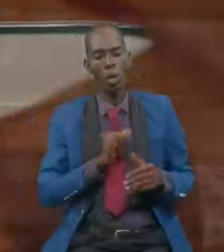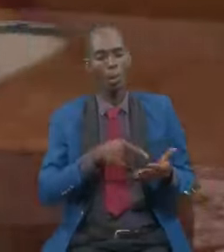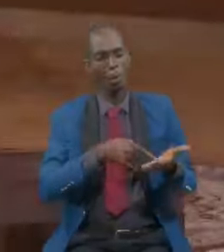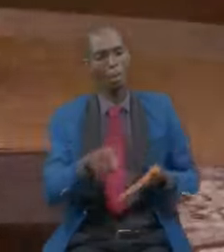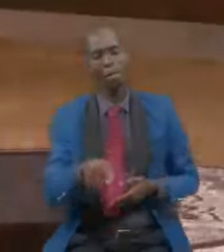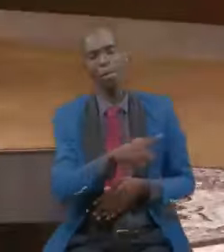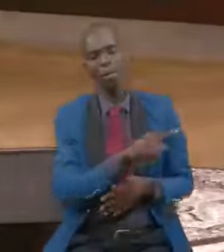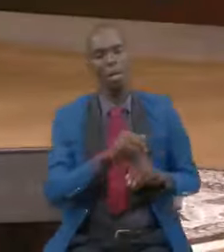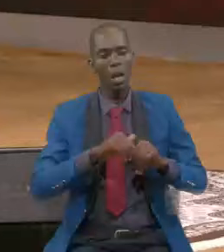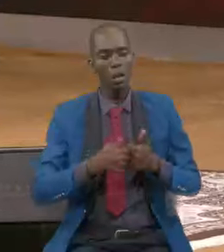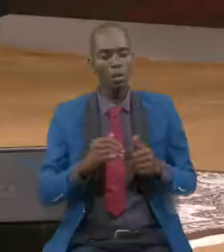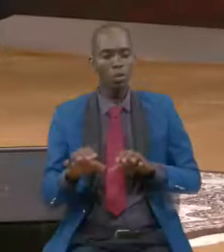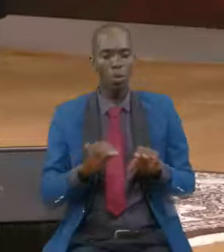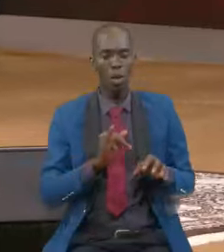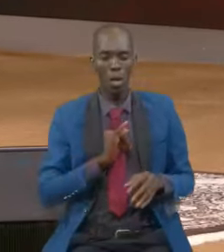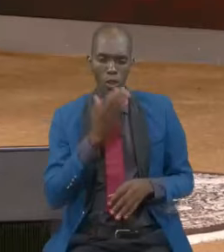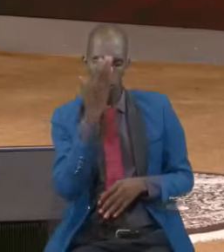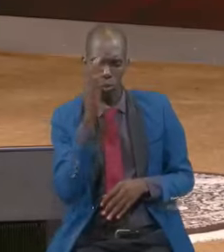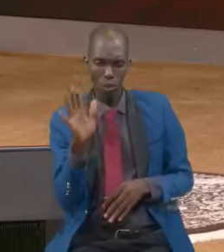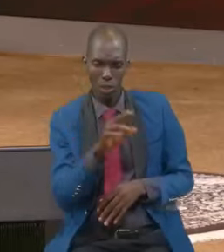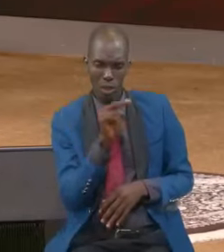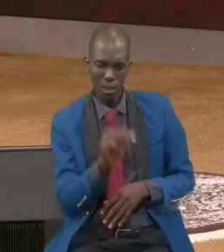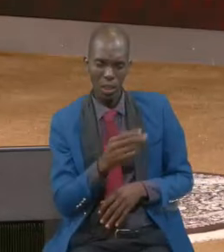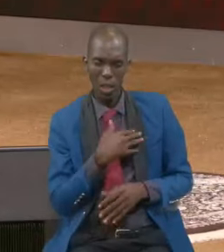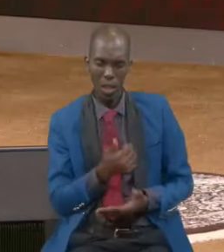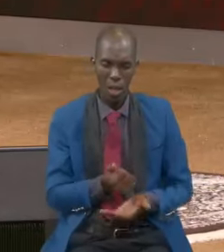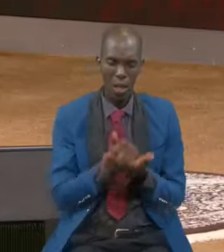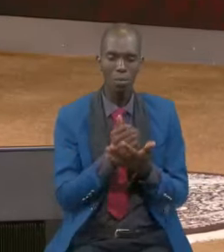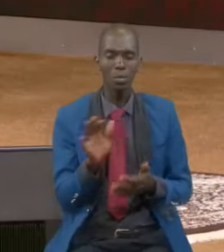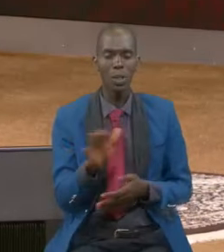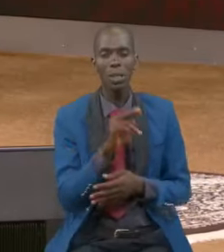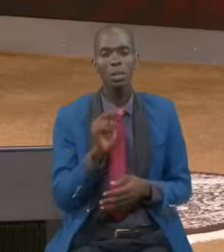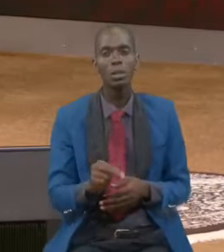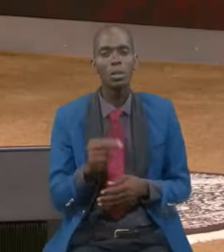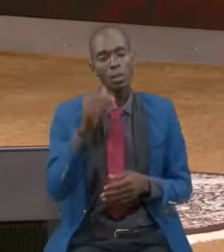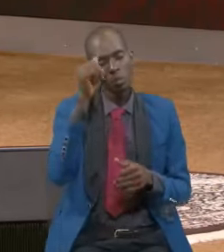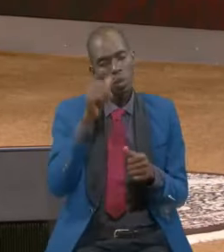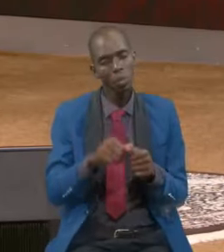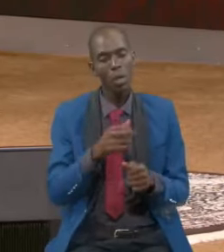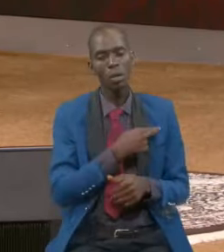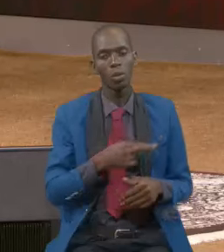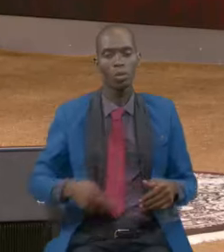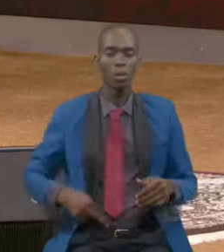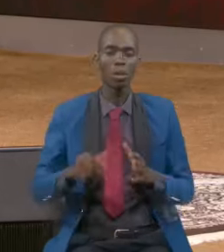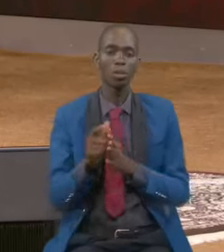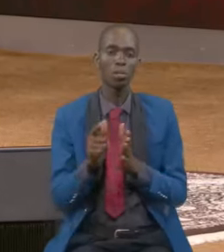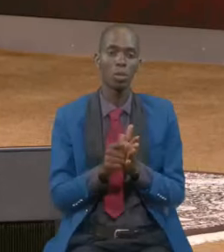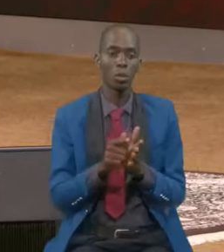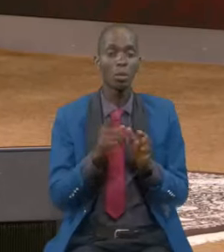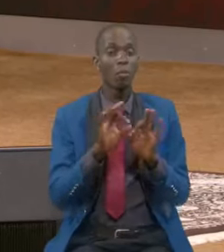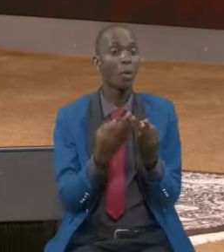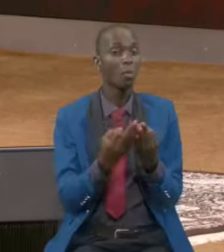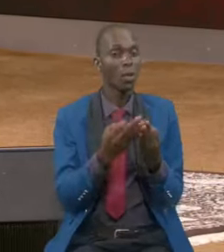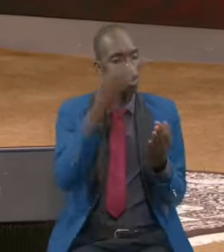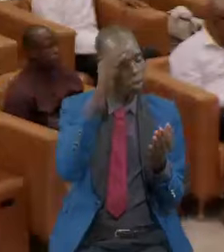I recognize their need and meet their need? The royal law. And your family, husband and wife, the royal